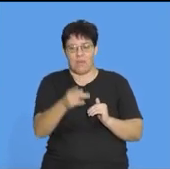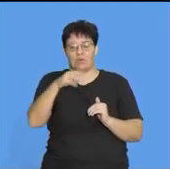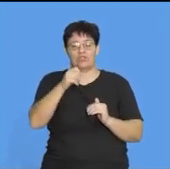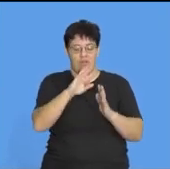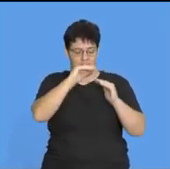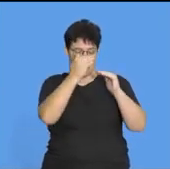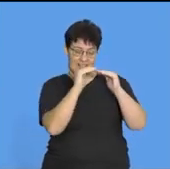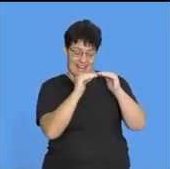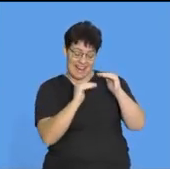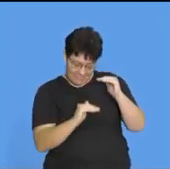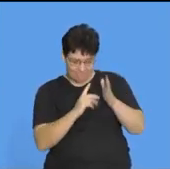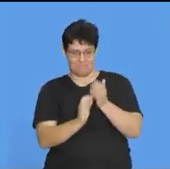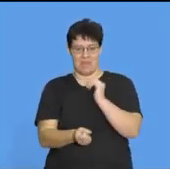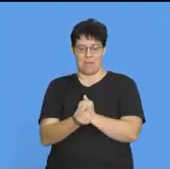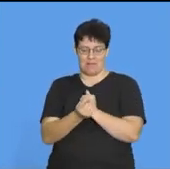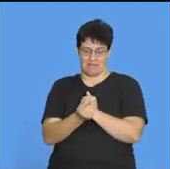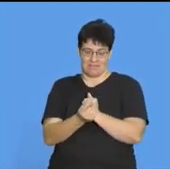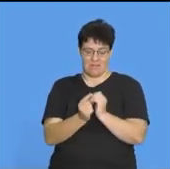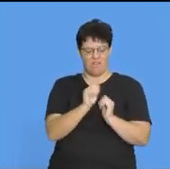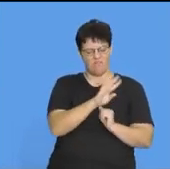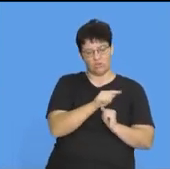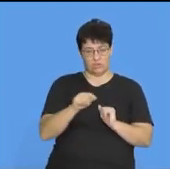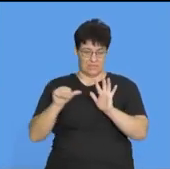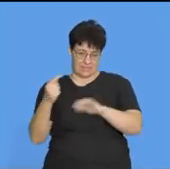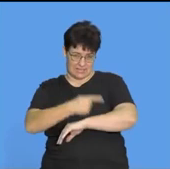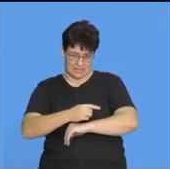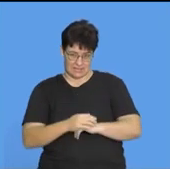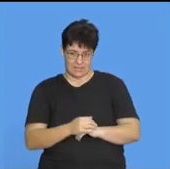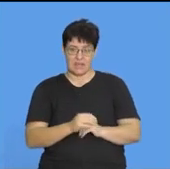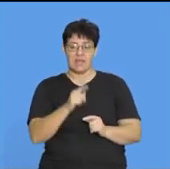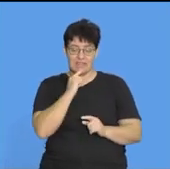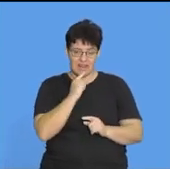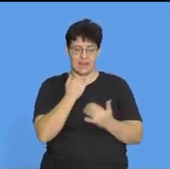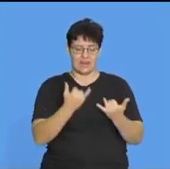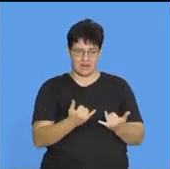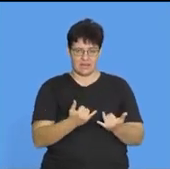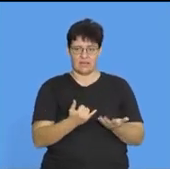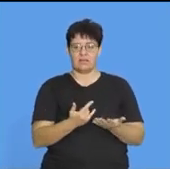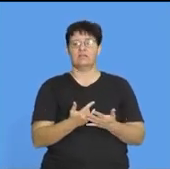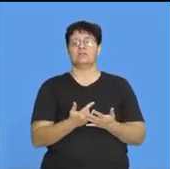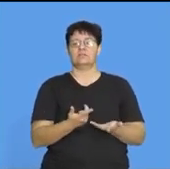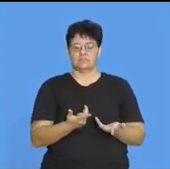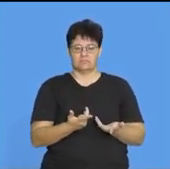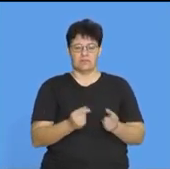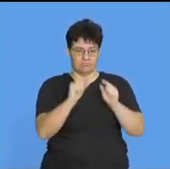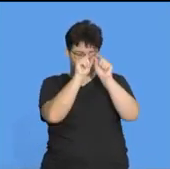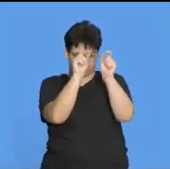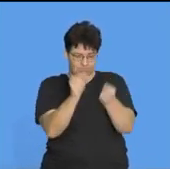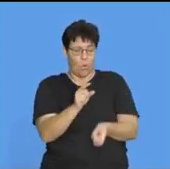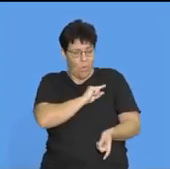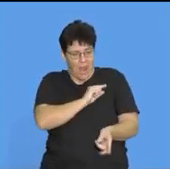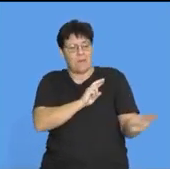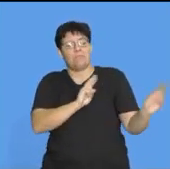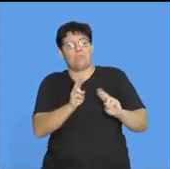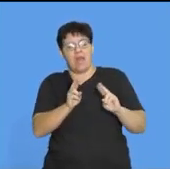decrease. So the endometrium in the uterus immediately starts to thicken once to prepare for the arrival of the